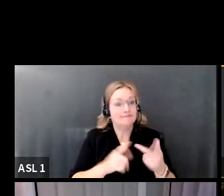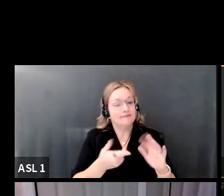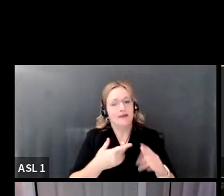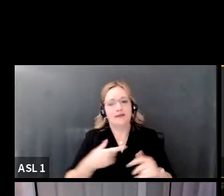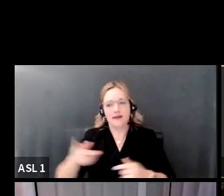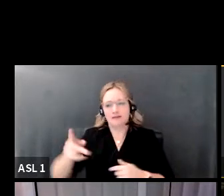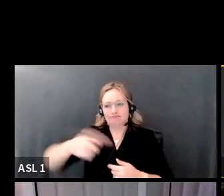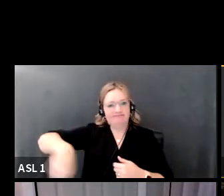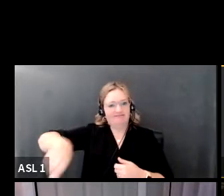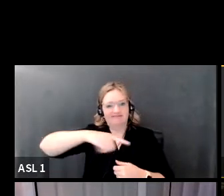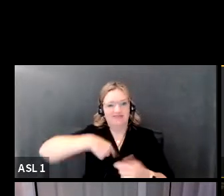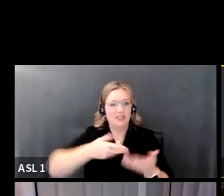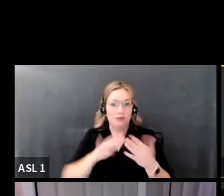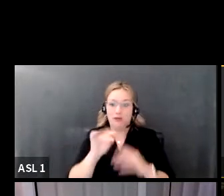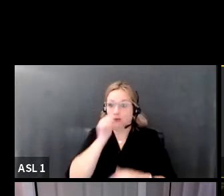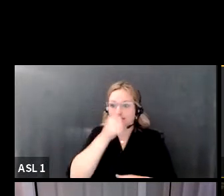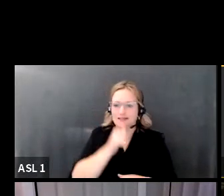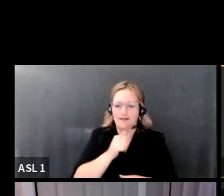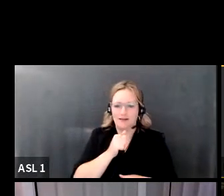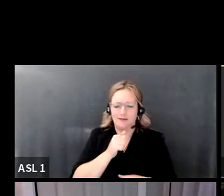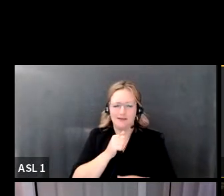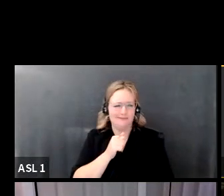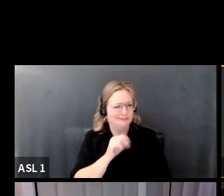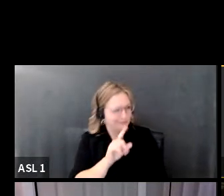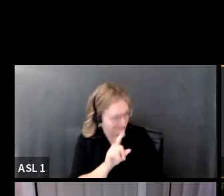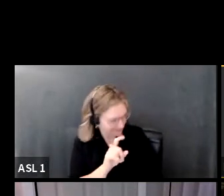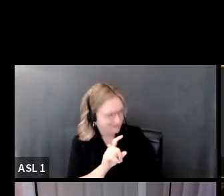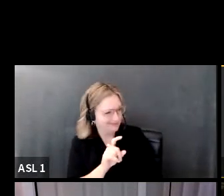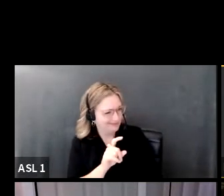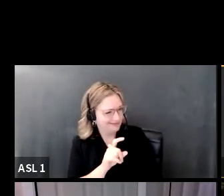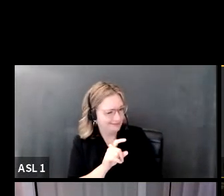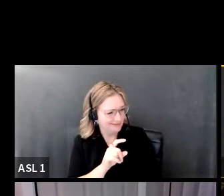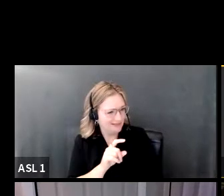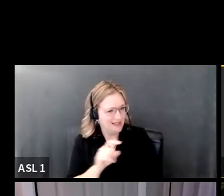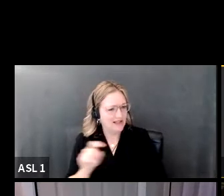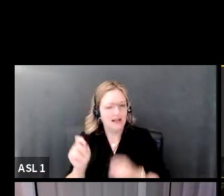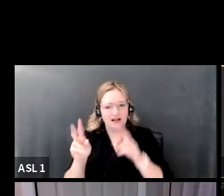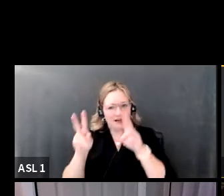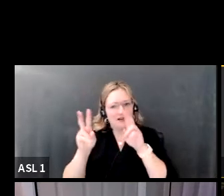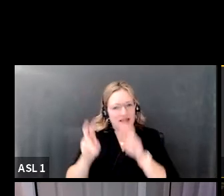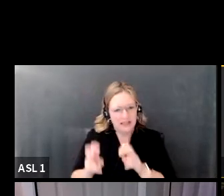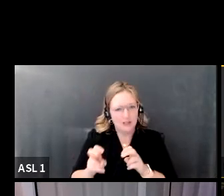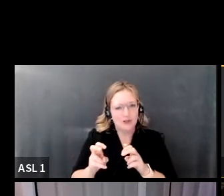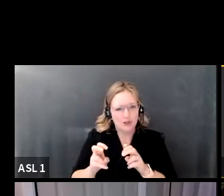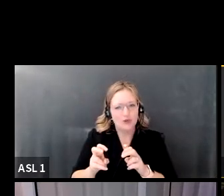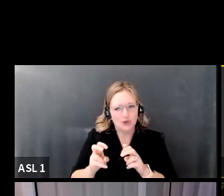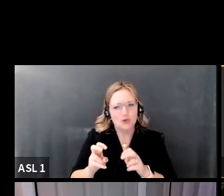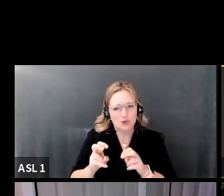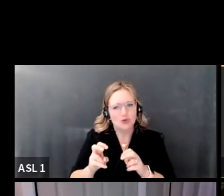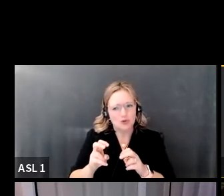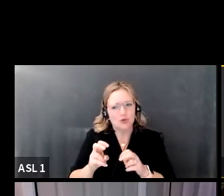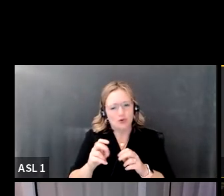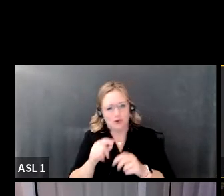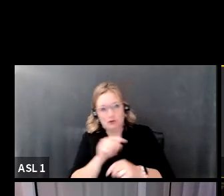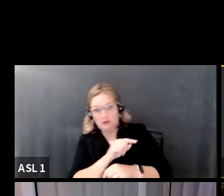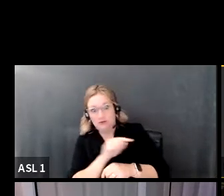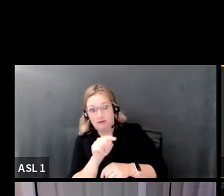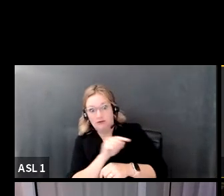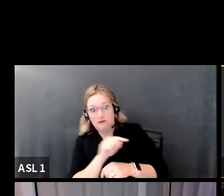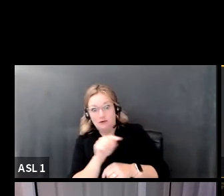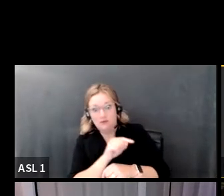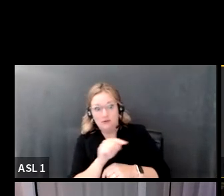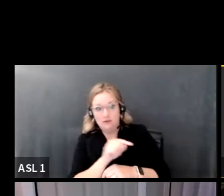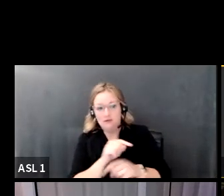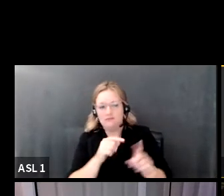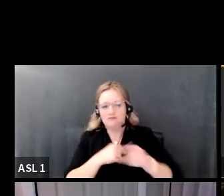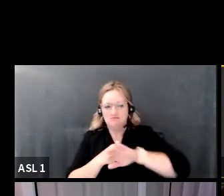deserves but it is common knowledge at this point that the issues we respond to with policing are caused by and could be better addressed through giving communities